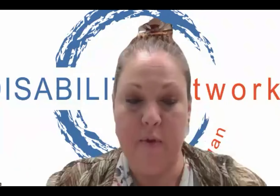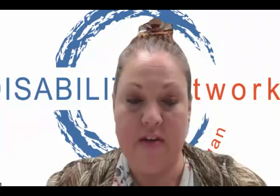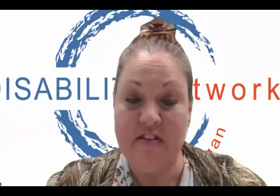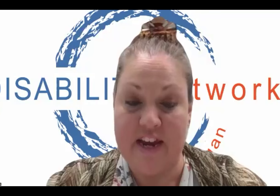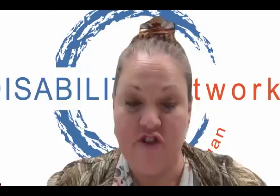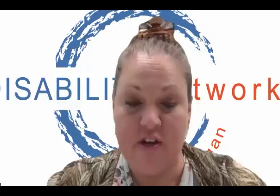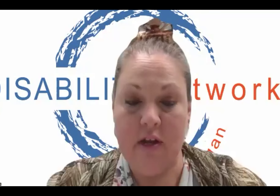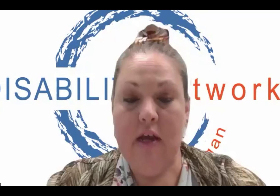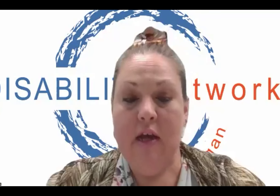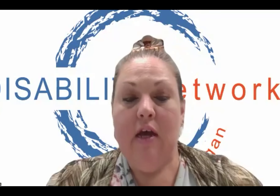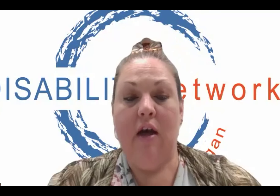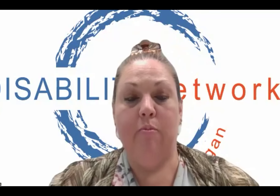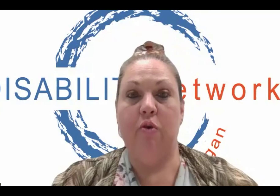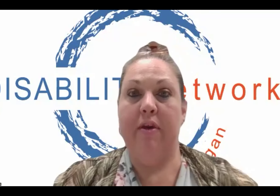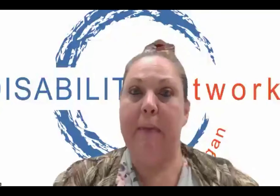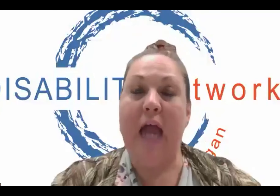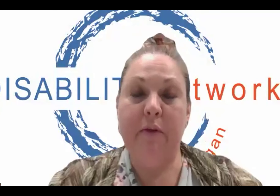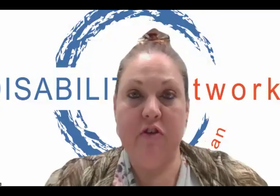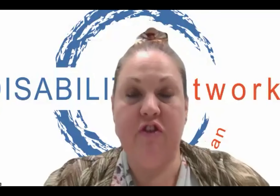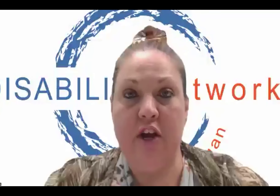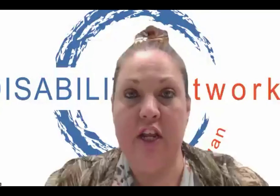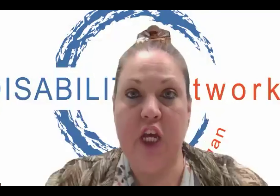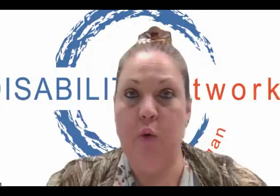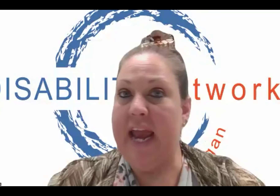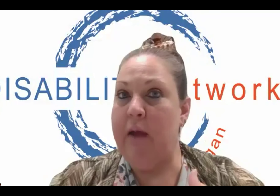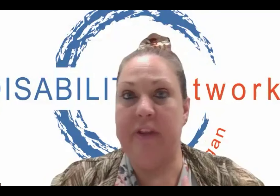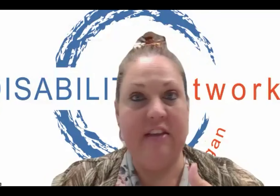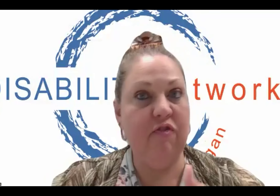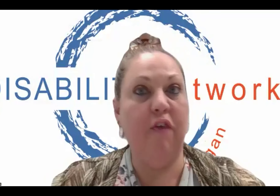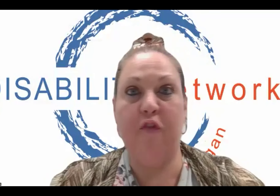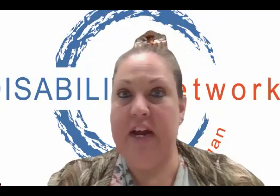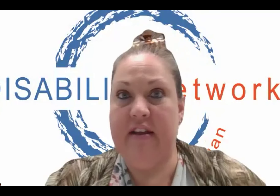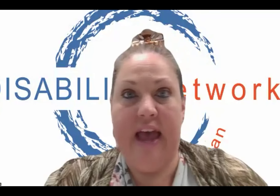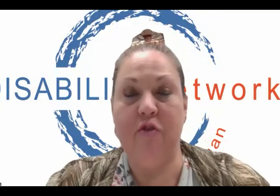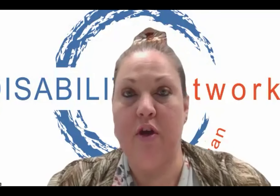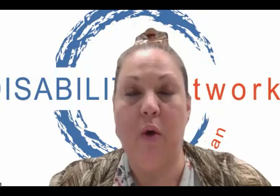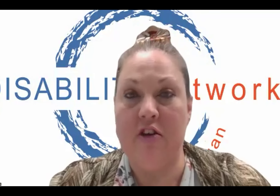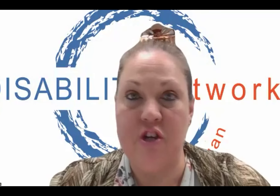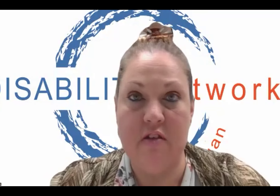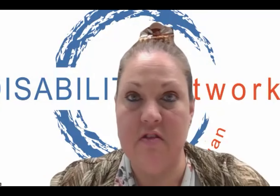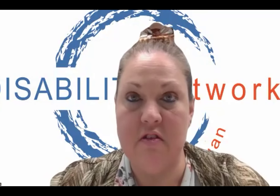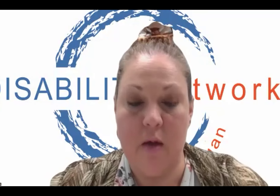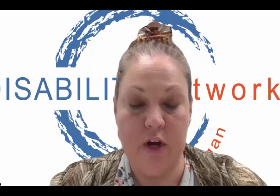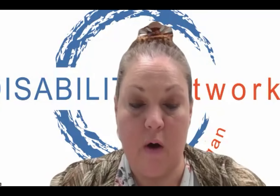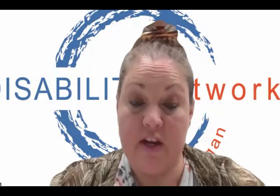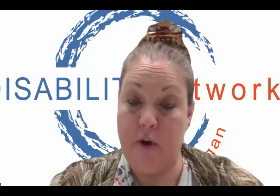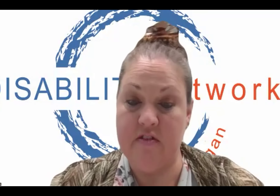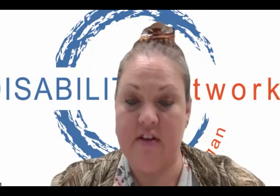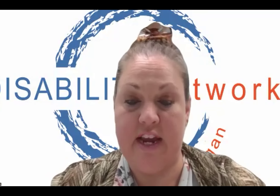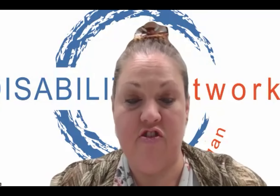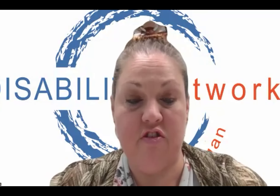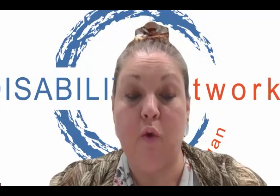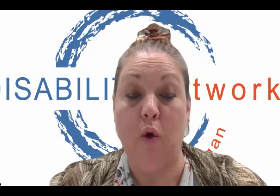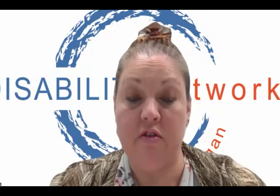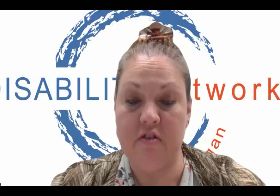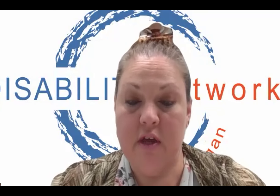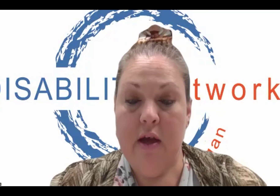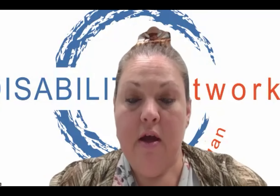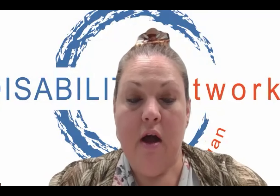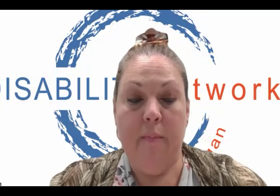every presentation. So in the bottom of your screen, the Q&A, please feel free to enter in questions regarding the presentations,